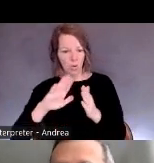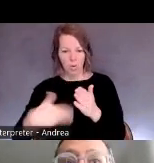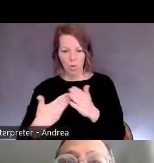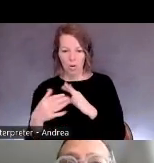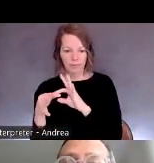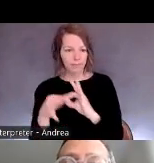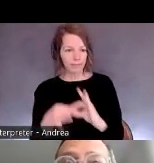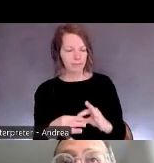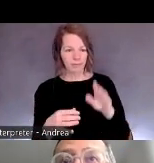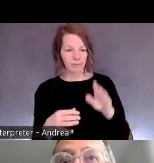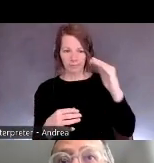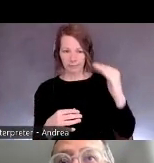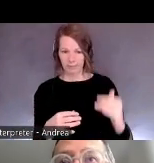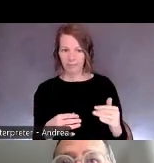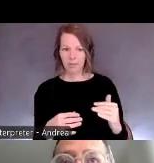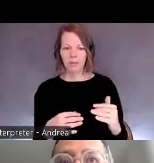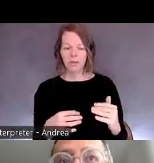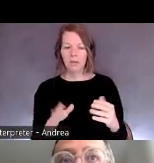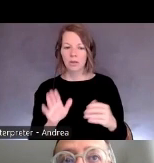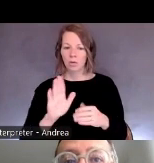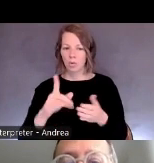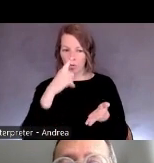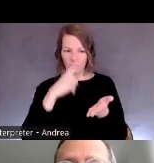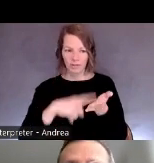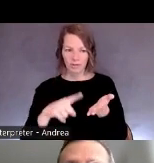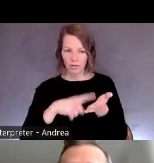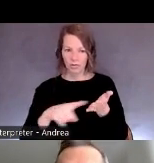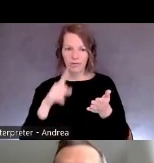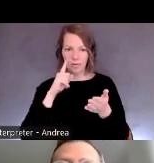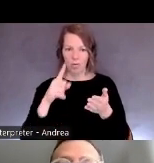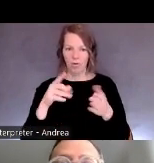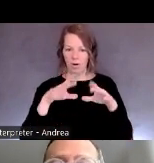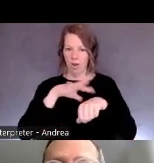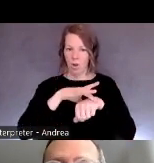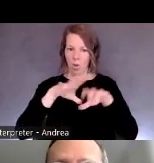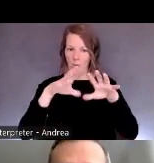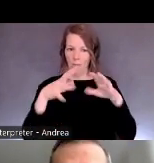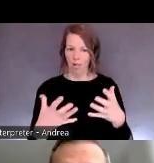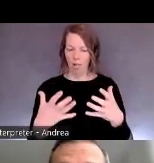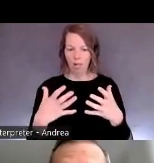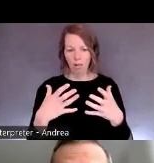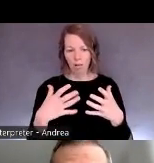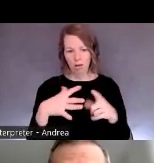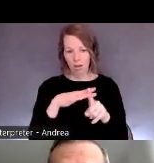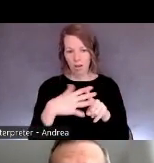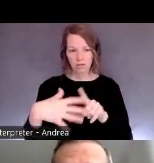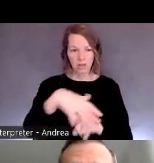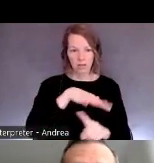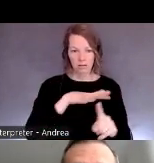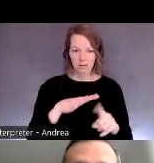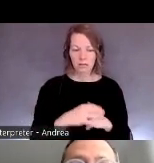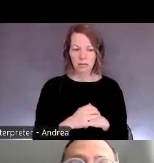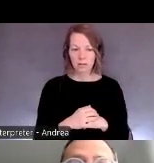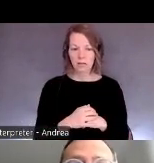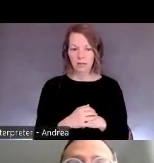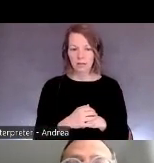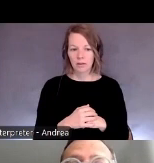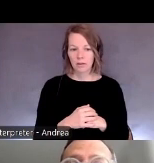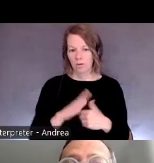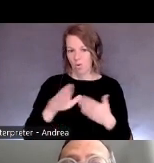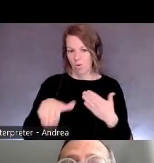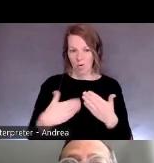do, because situating your research in a global context has all to do with the aims and scope of